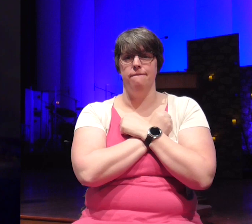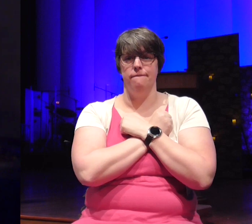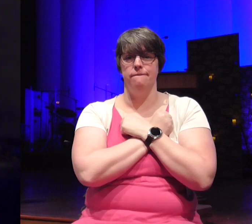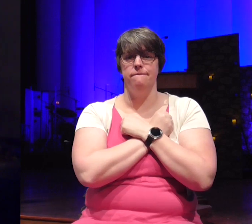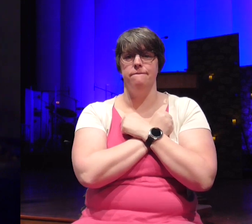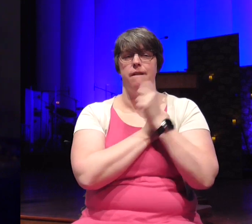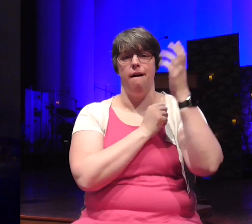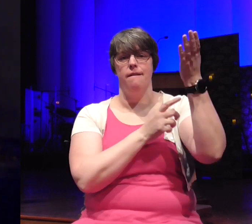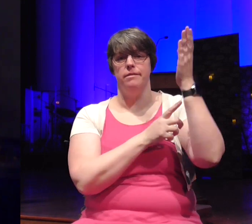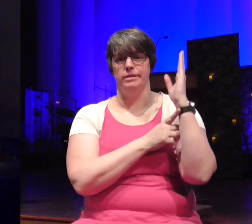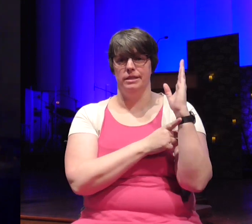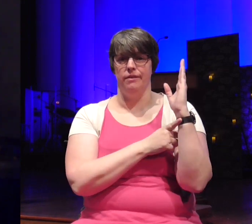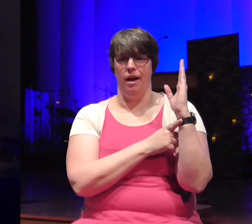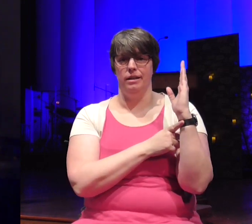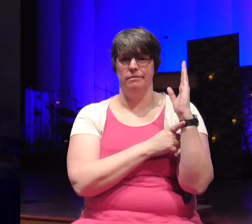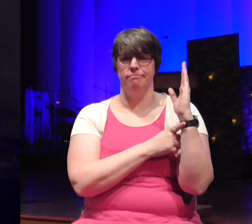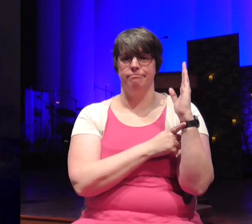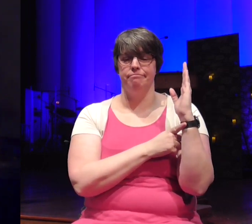of the divine,